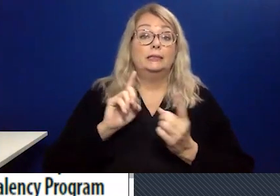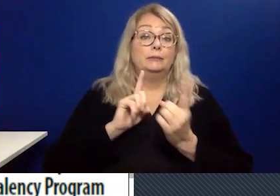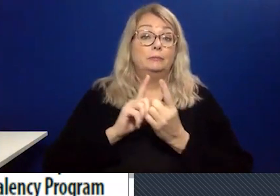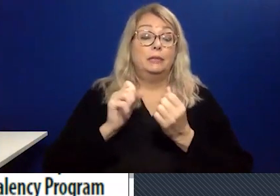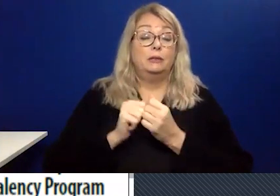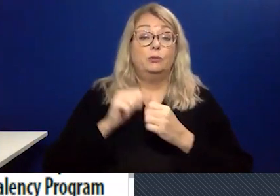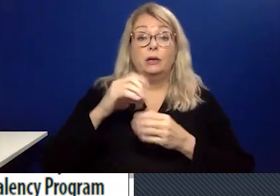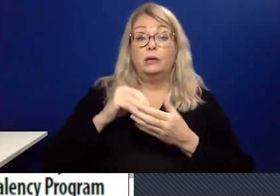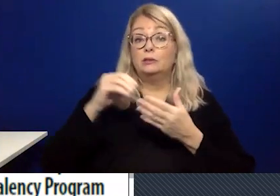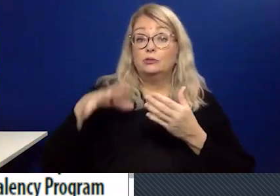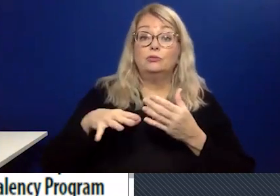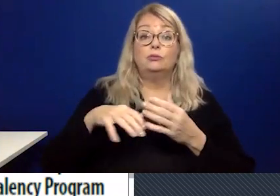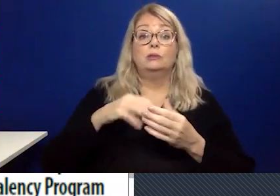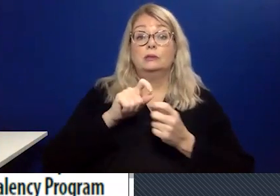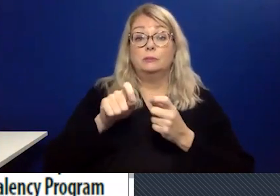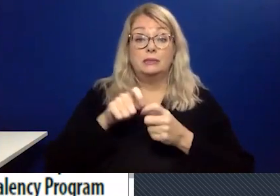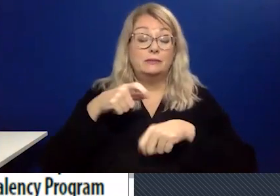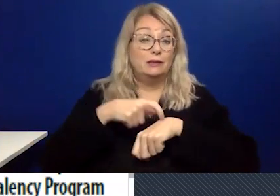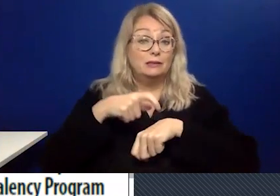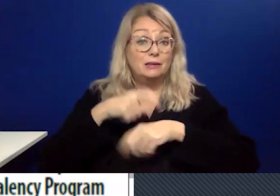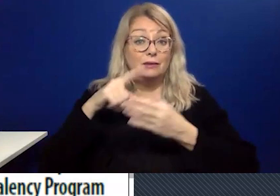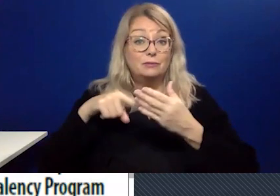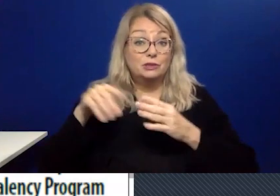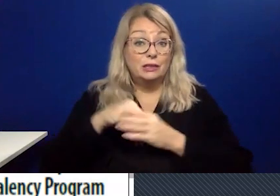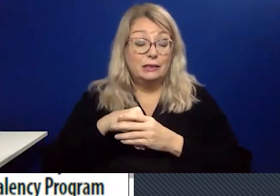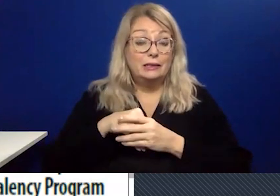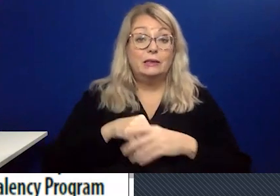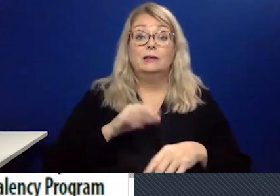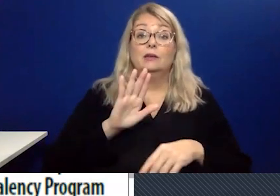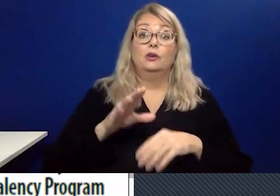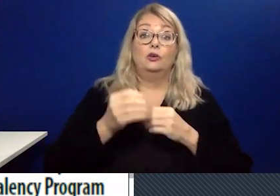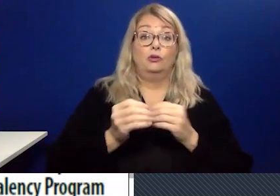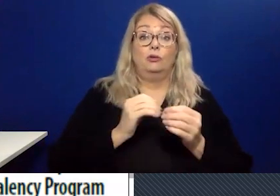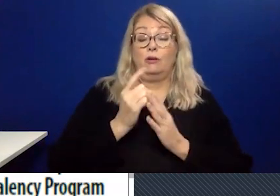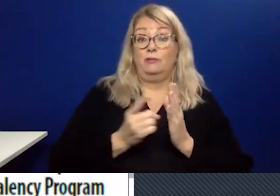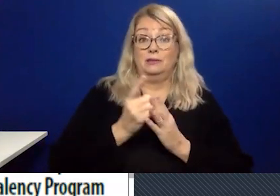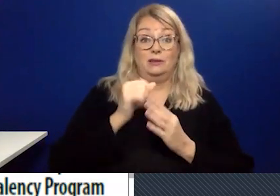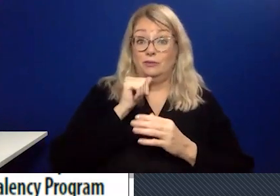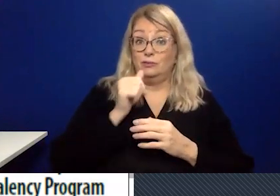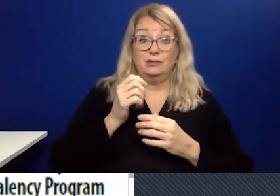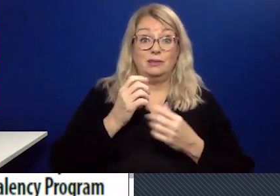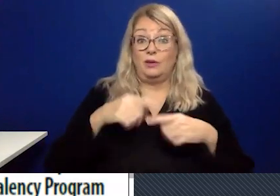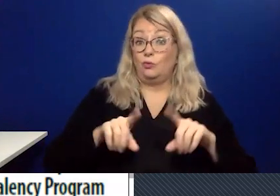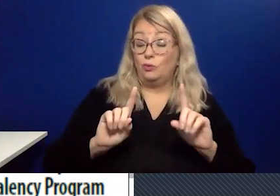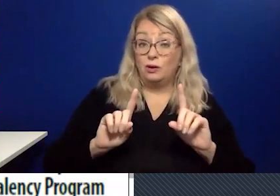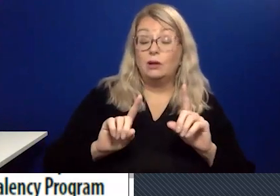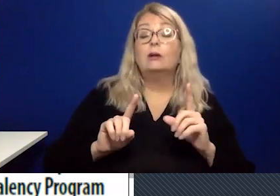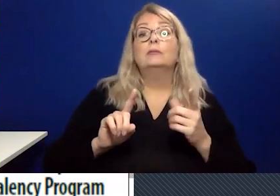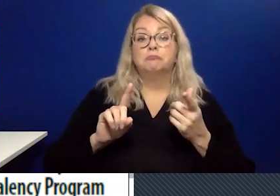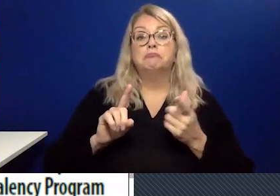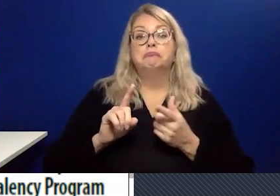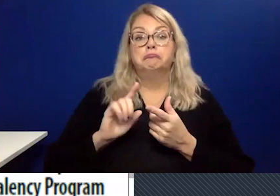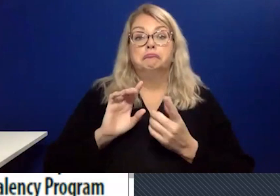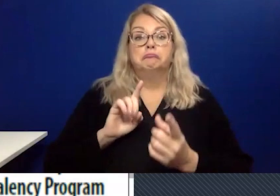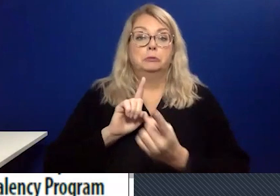times just to be able to check in. So if her standard meeting time doesn't work, then they'll just meet at a individualized